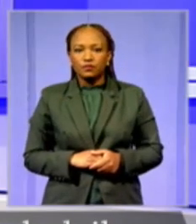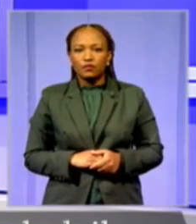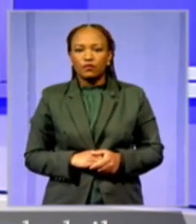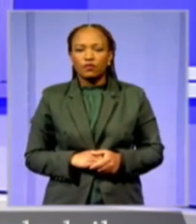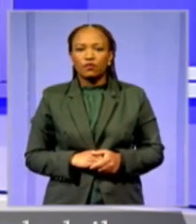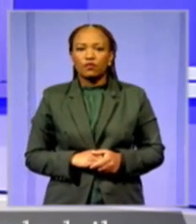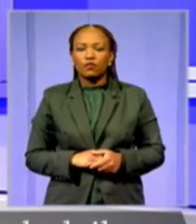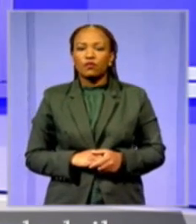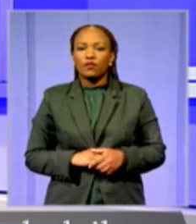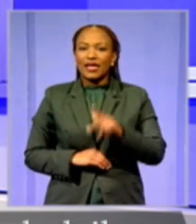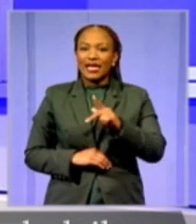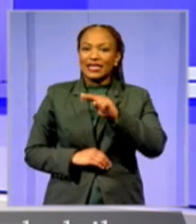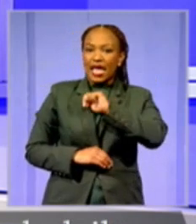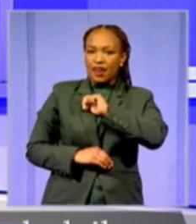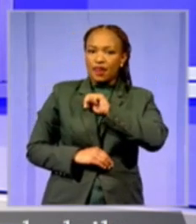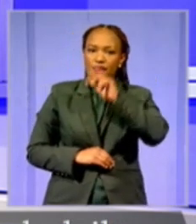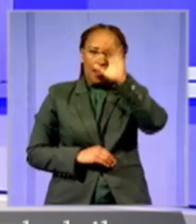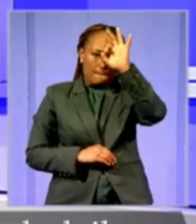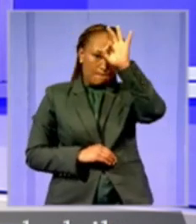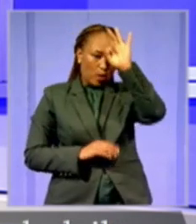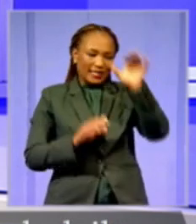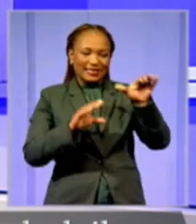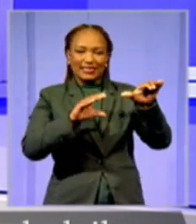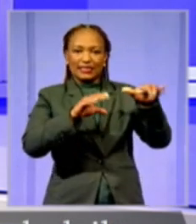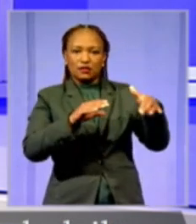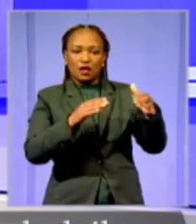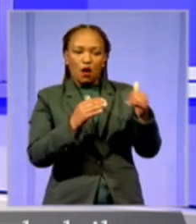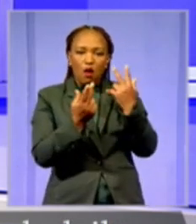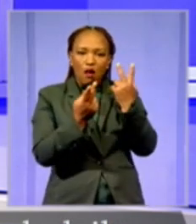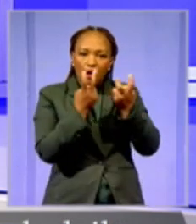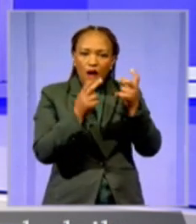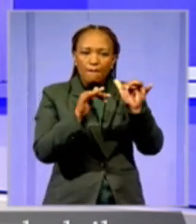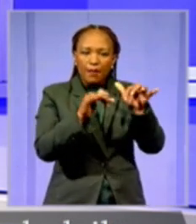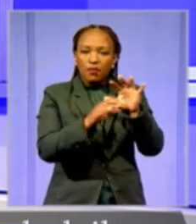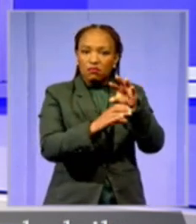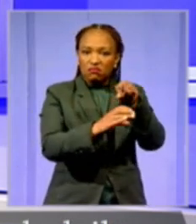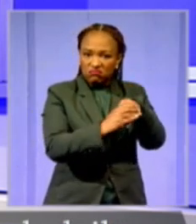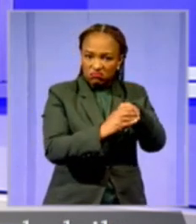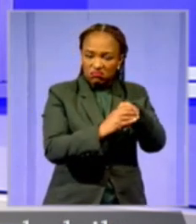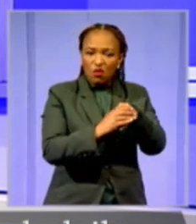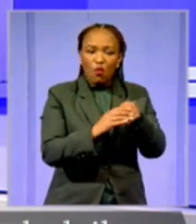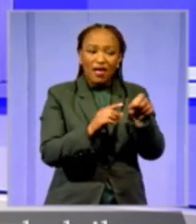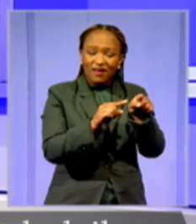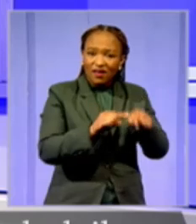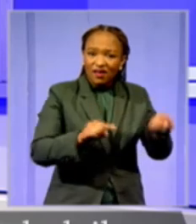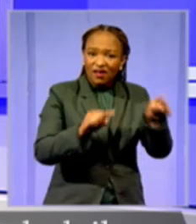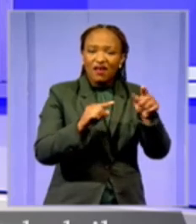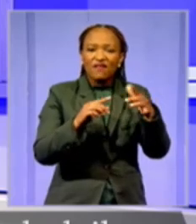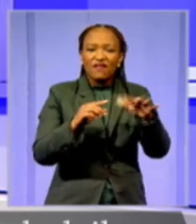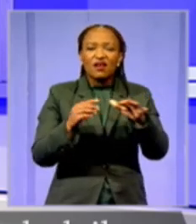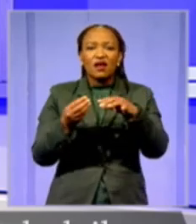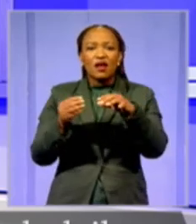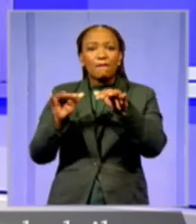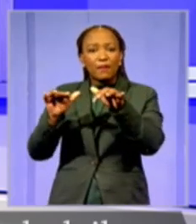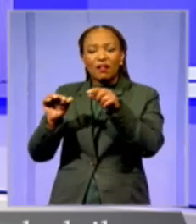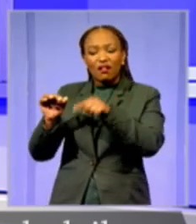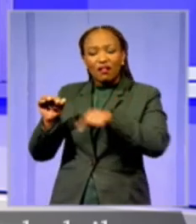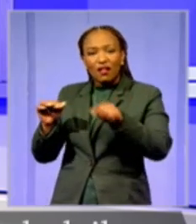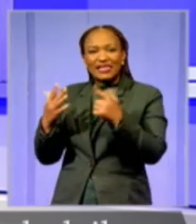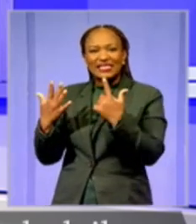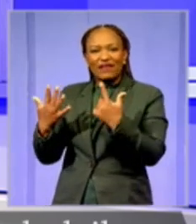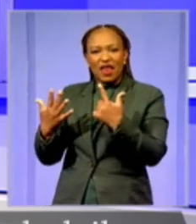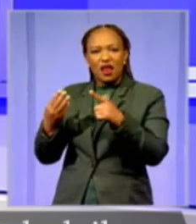Mapodisa kwa KwaZulu-Natal a boloditse letsholo la go batla babelaelwa ba go dumelwang ba boleile ka setlhogo ditokololo di le 7 tsa